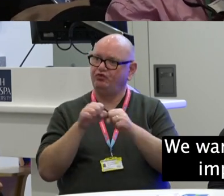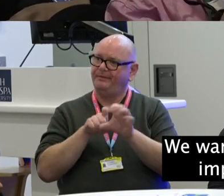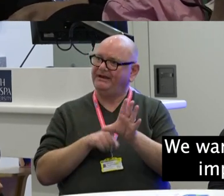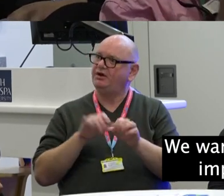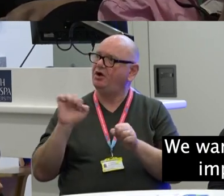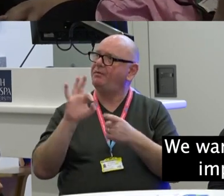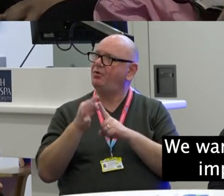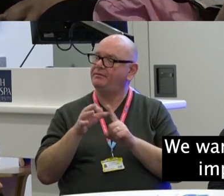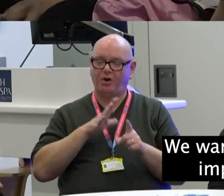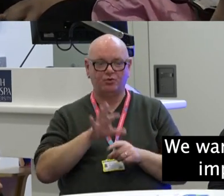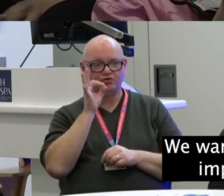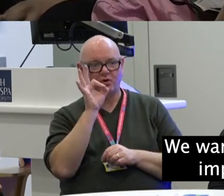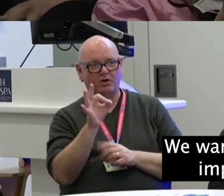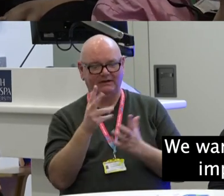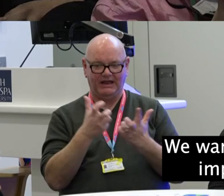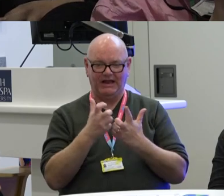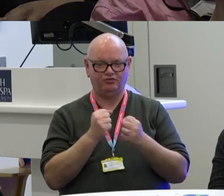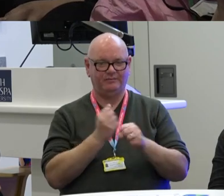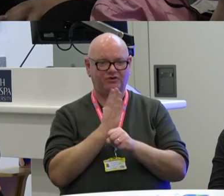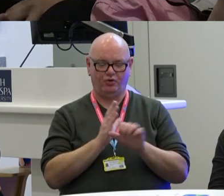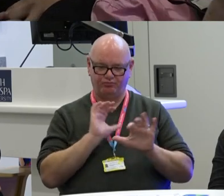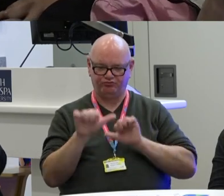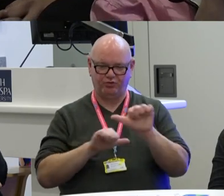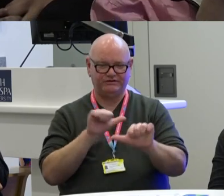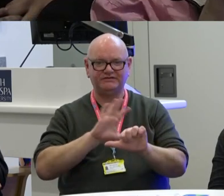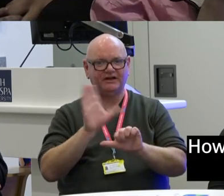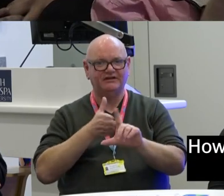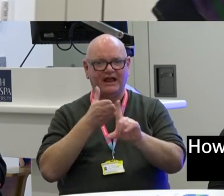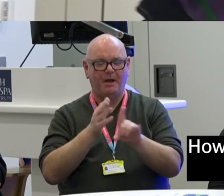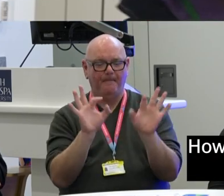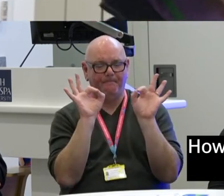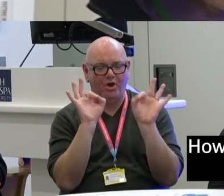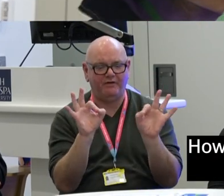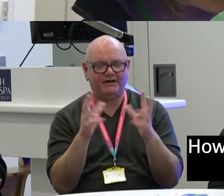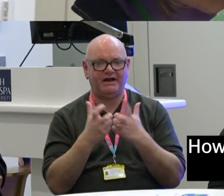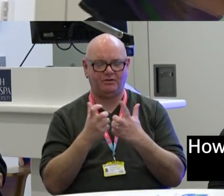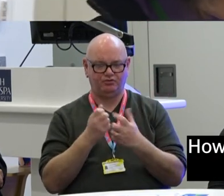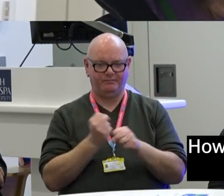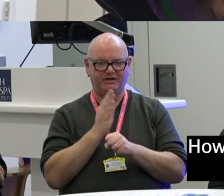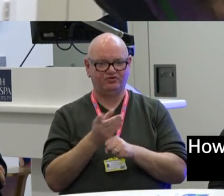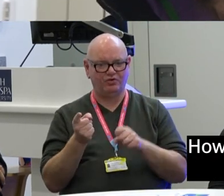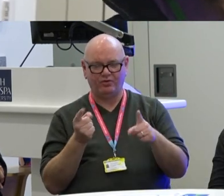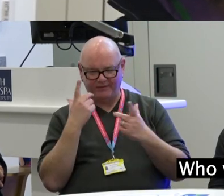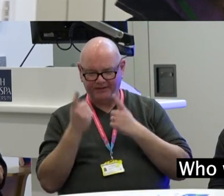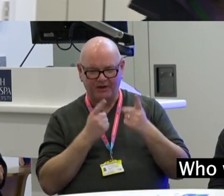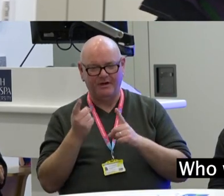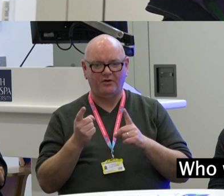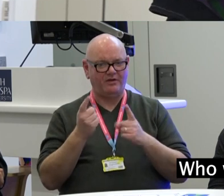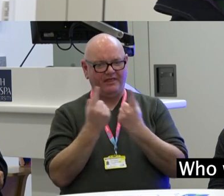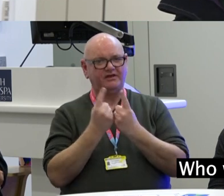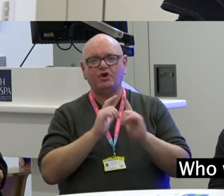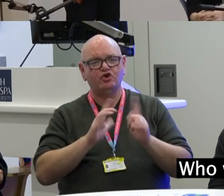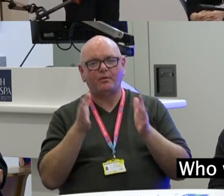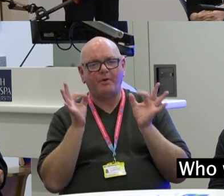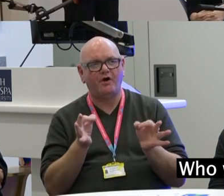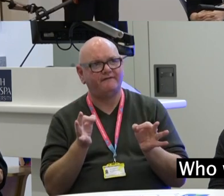keep imperfection in the process? Nice. How do you keep imperfection in the process? Who would like to take